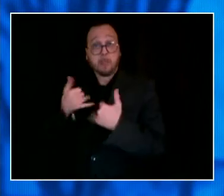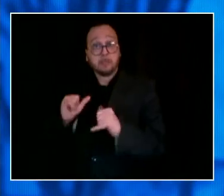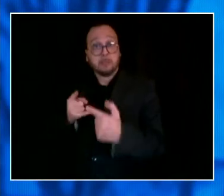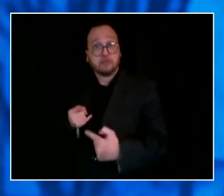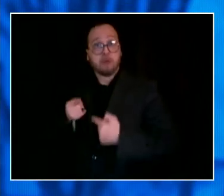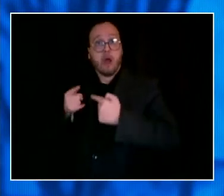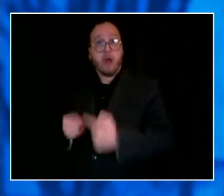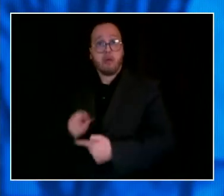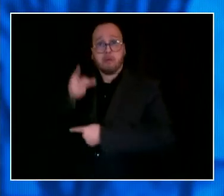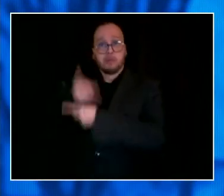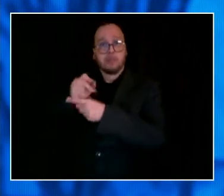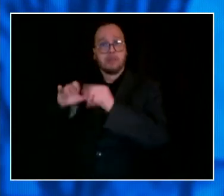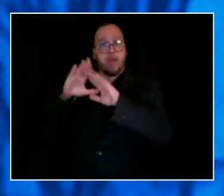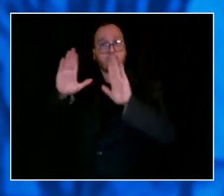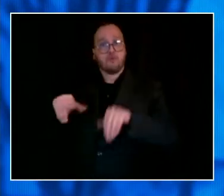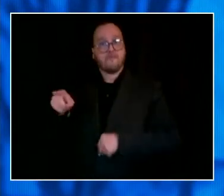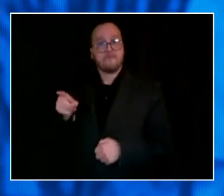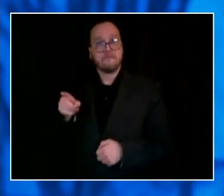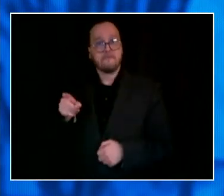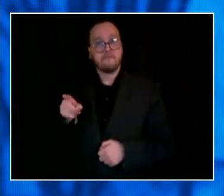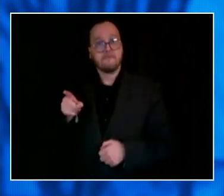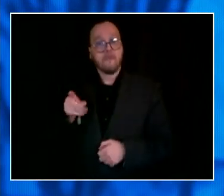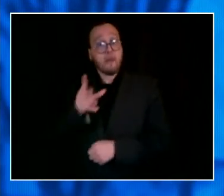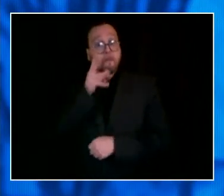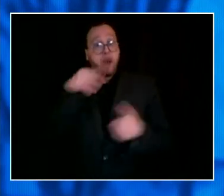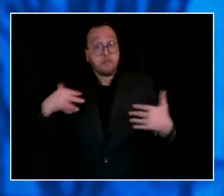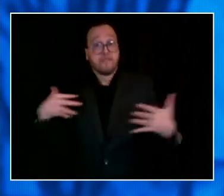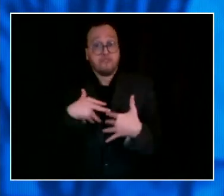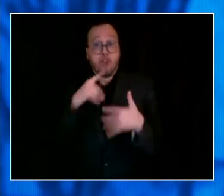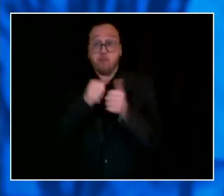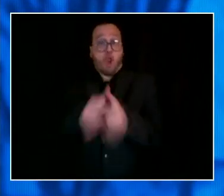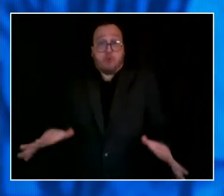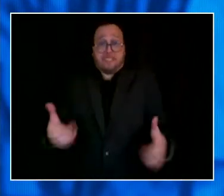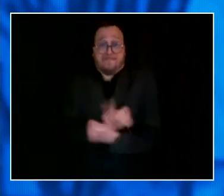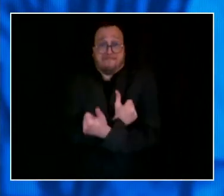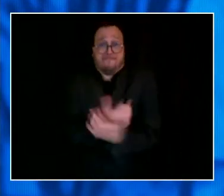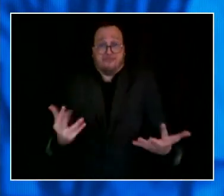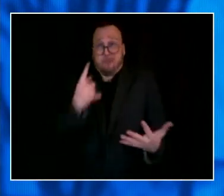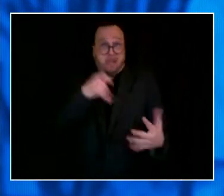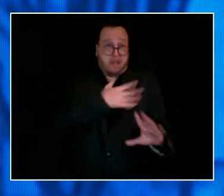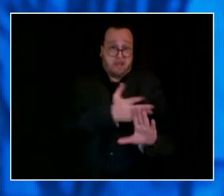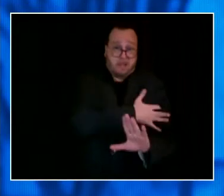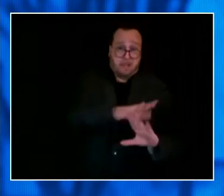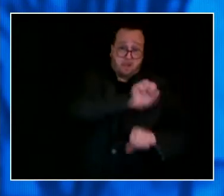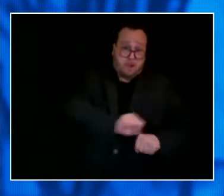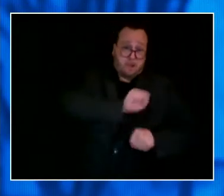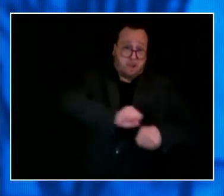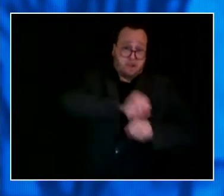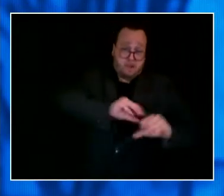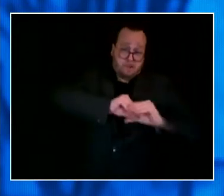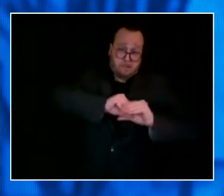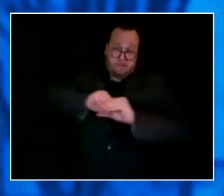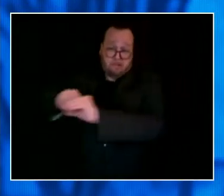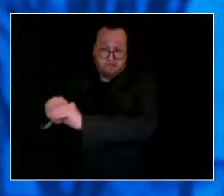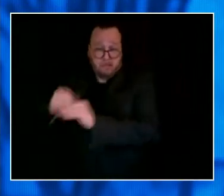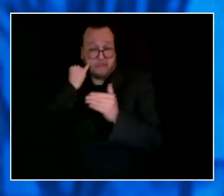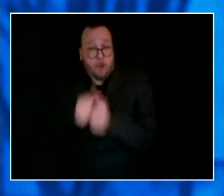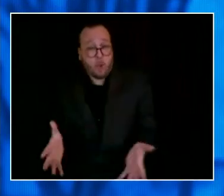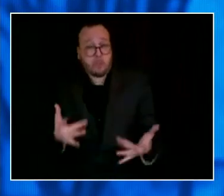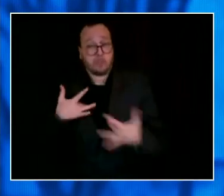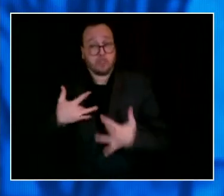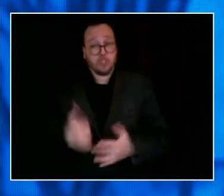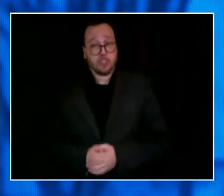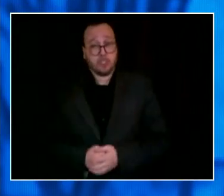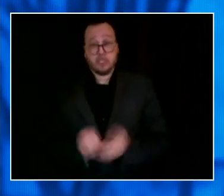continued. Mom was afraid she would lose everything she had worked for. Too many families still feel that way